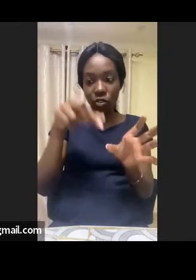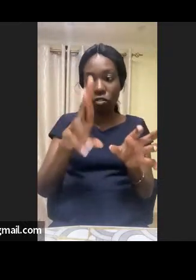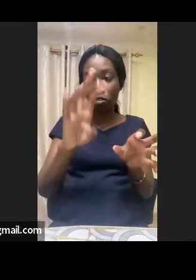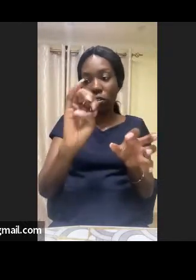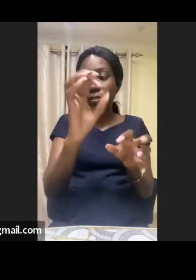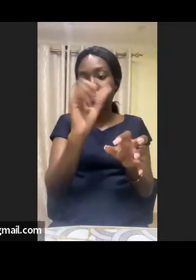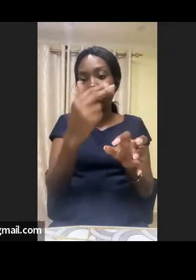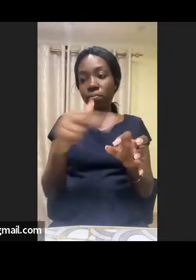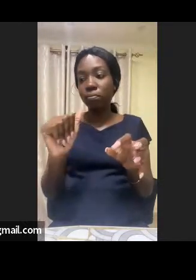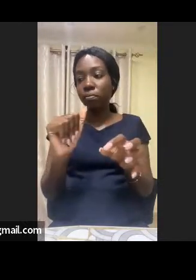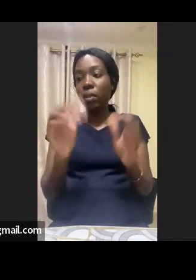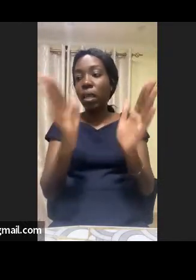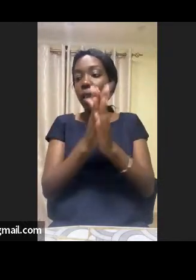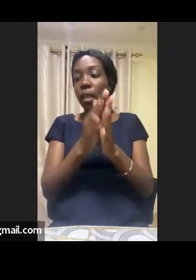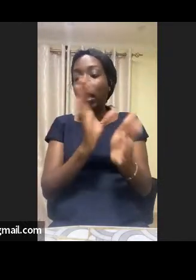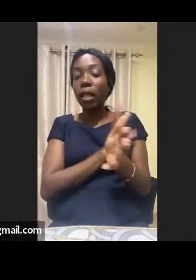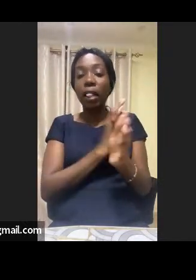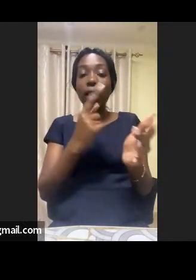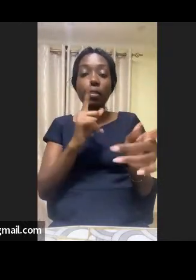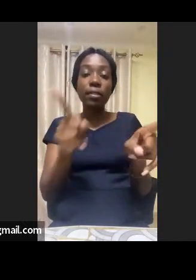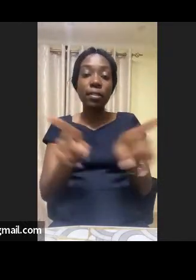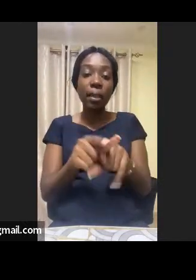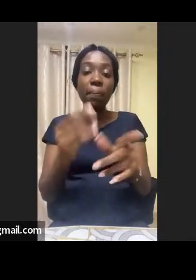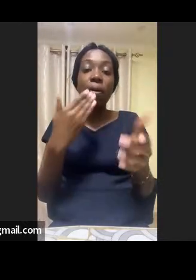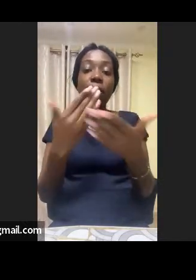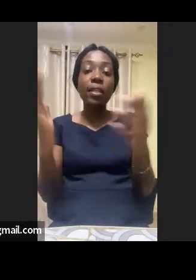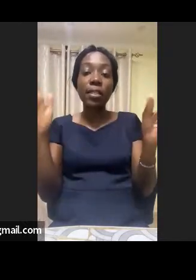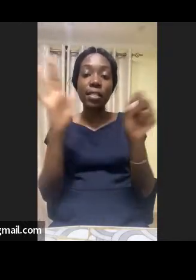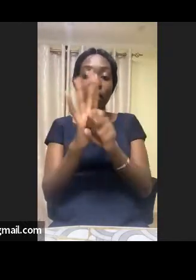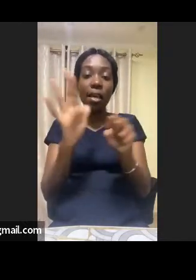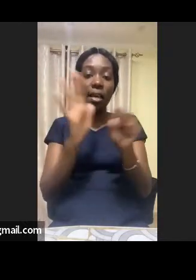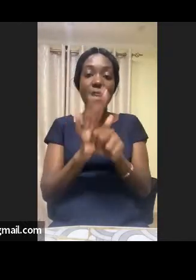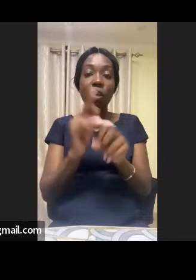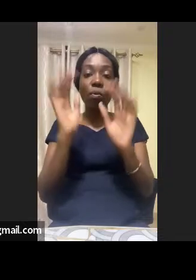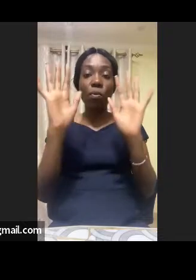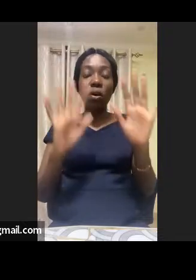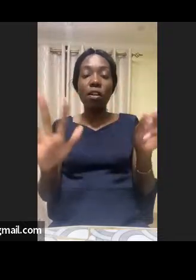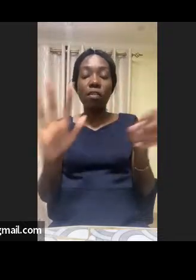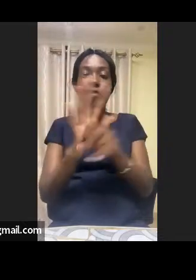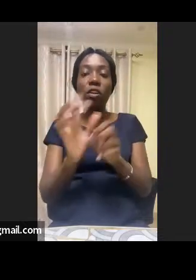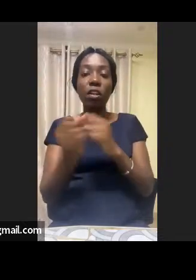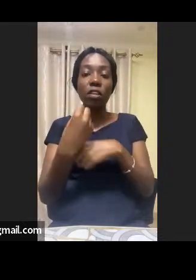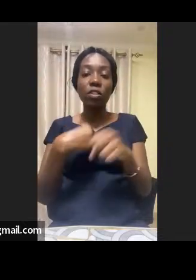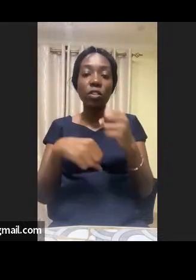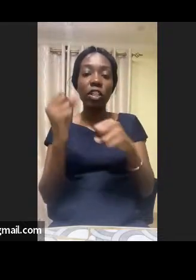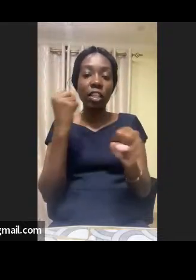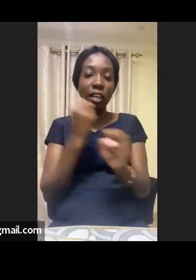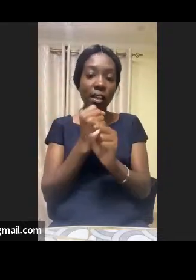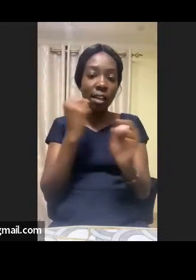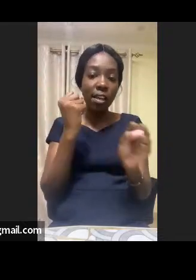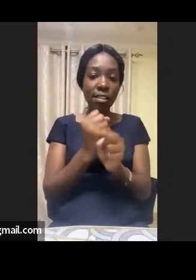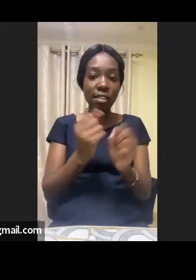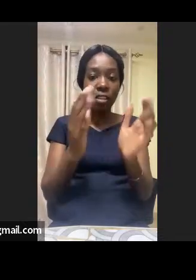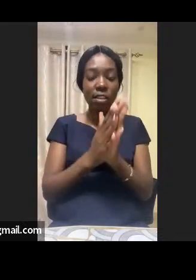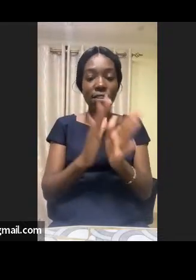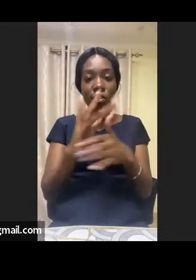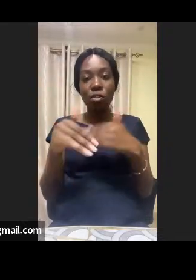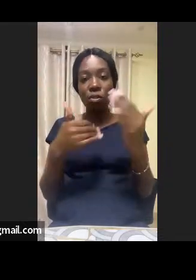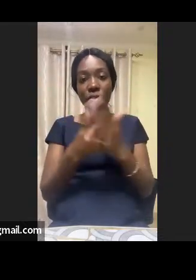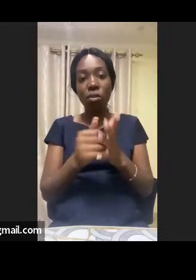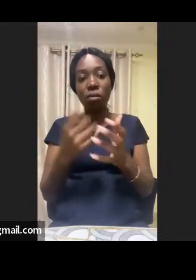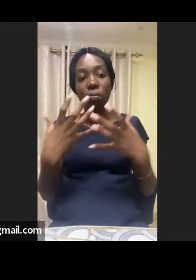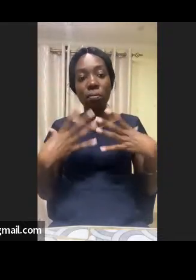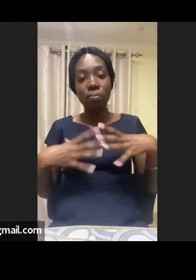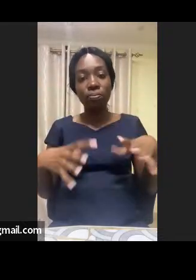To you, Catherine Sidandi, asante sana. You are wonderful and doing an amazing job. And to you, our audience, we cannot do